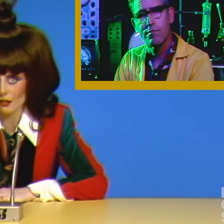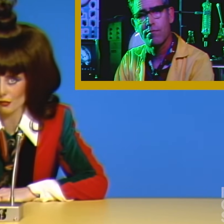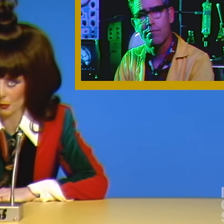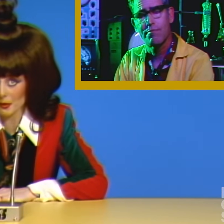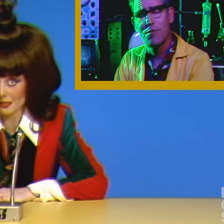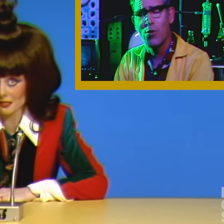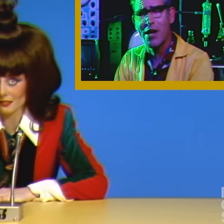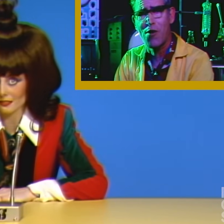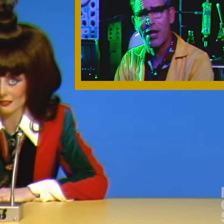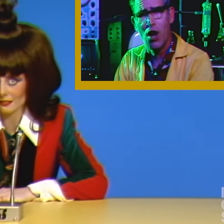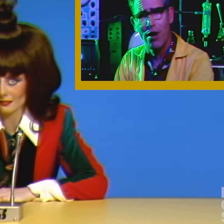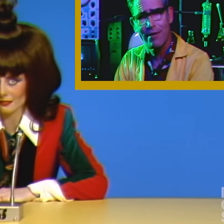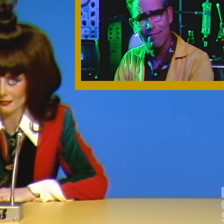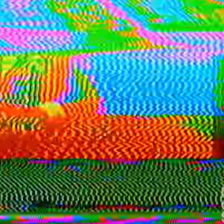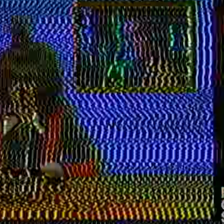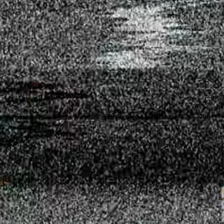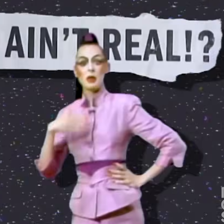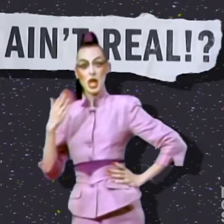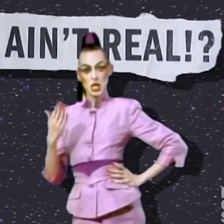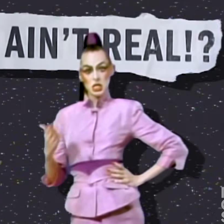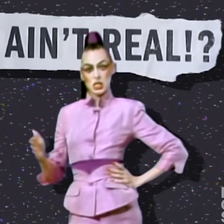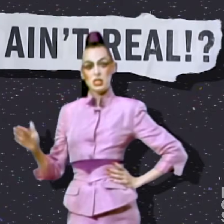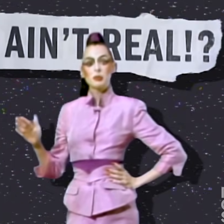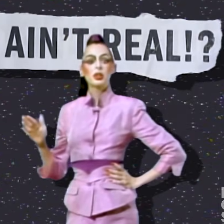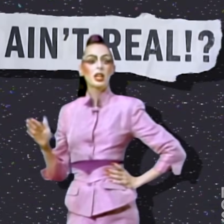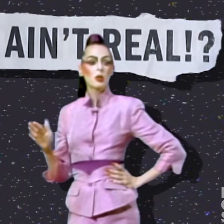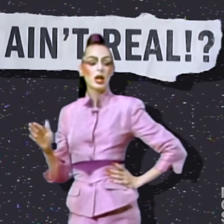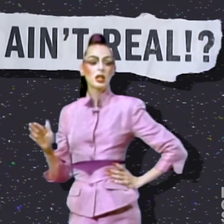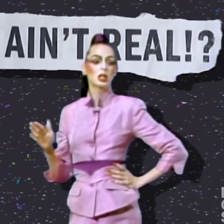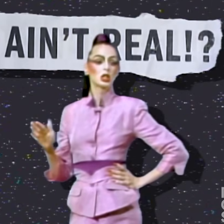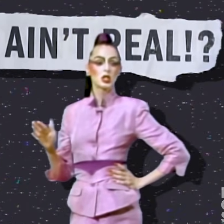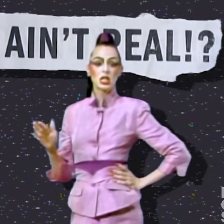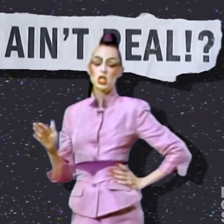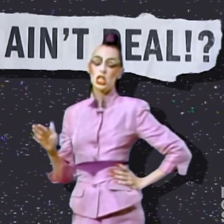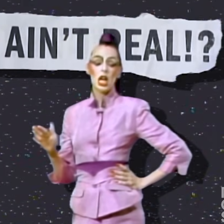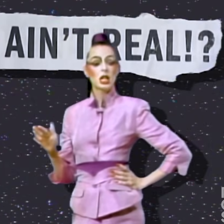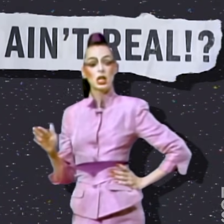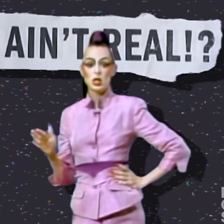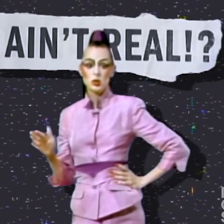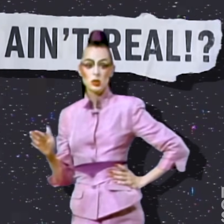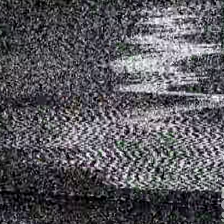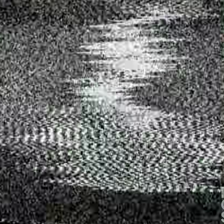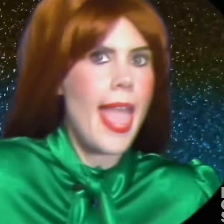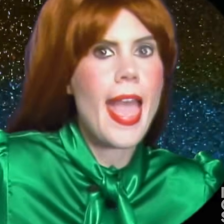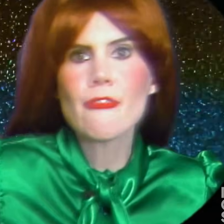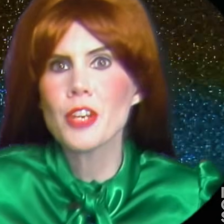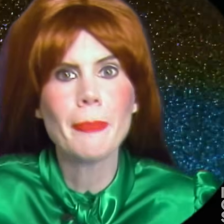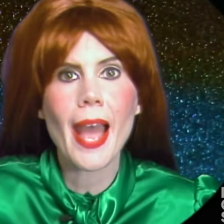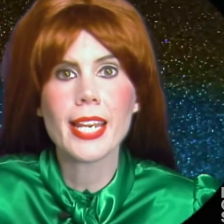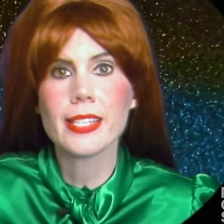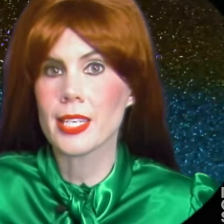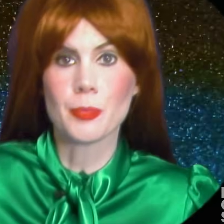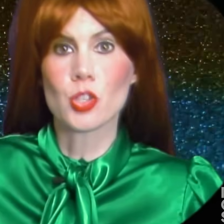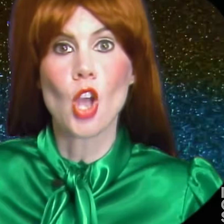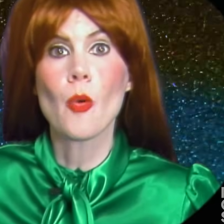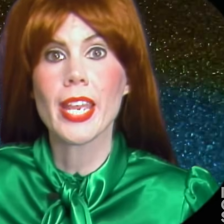TV through it. We already are. The Bend is a planet-wide hallucination and a hoax. Everybody seems so